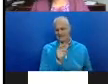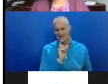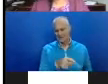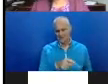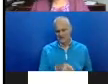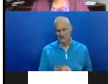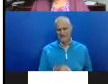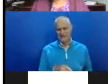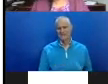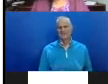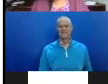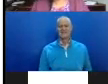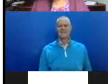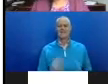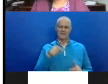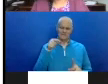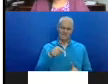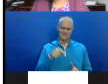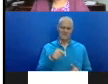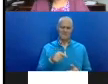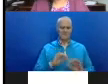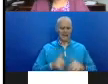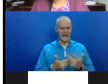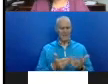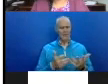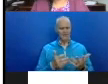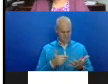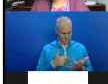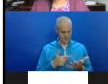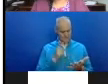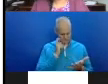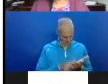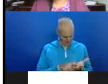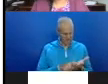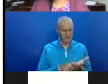where this is headed. It's about, how do we engage that stuff in a way that is,